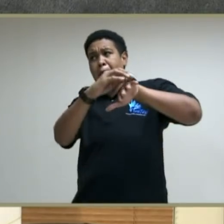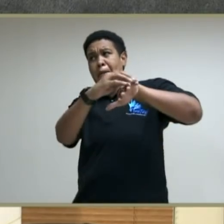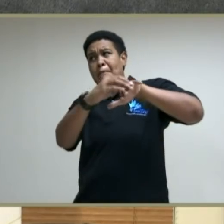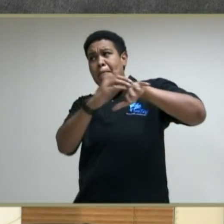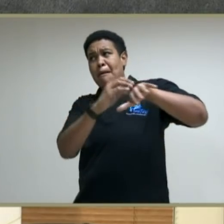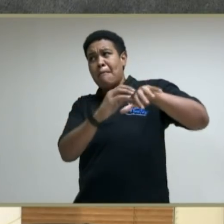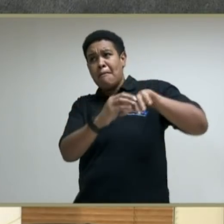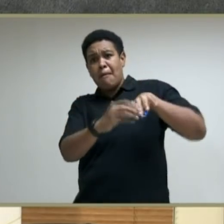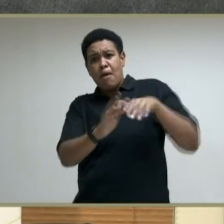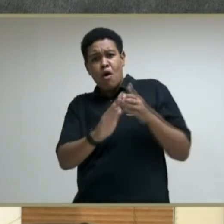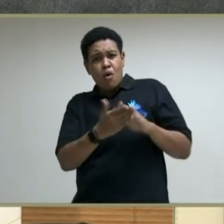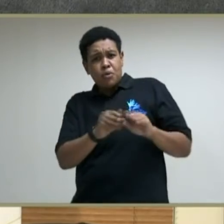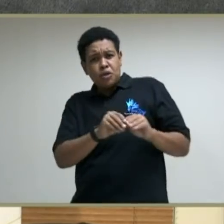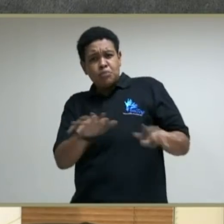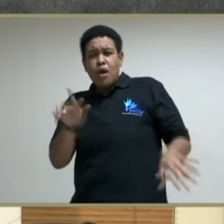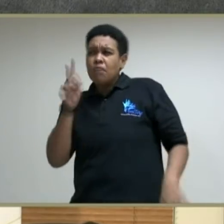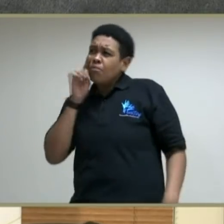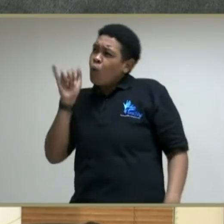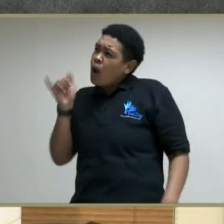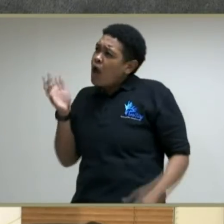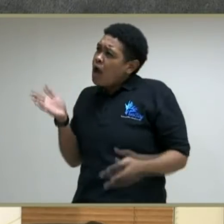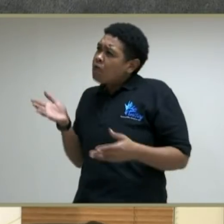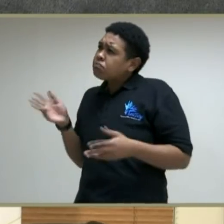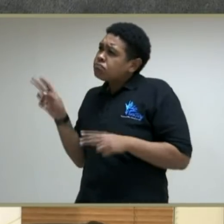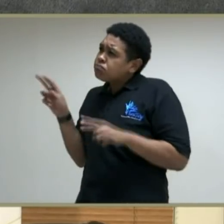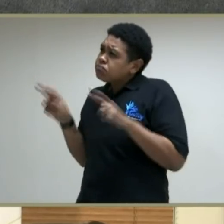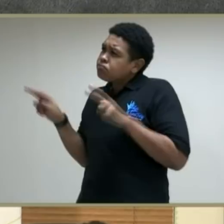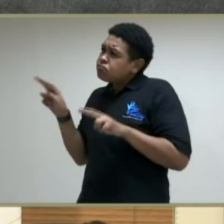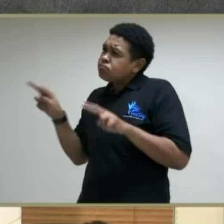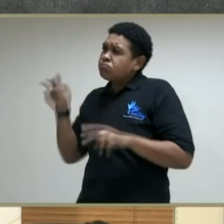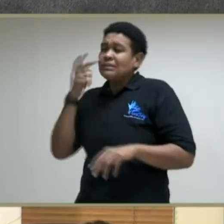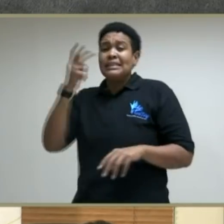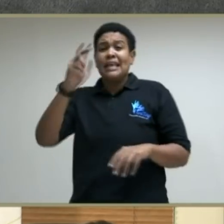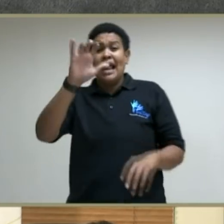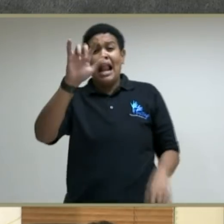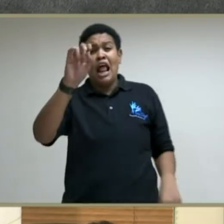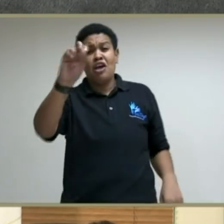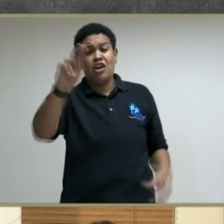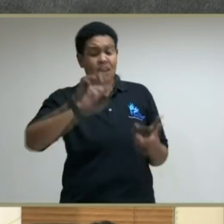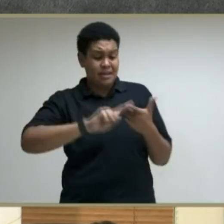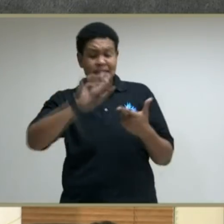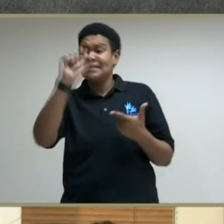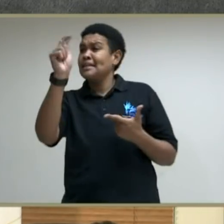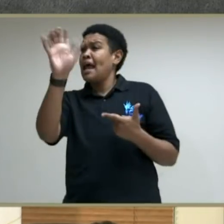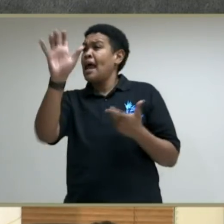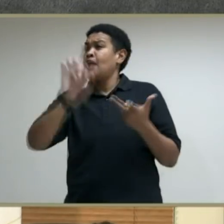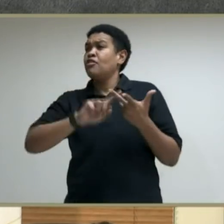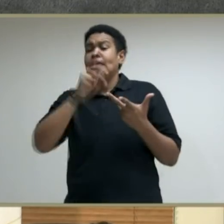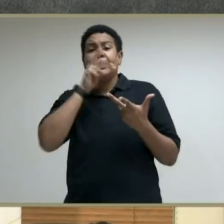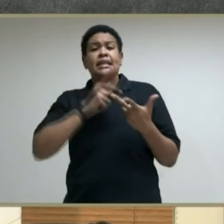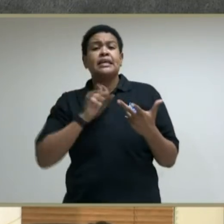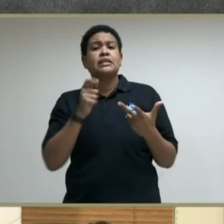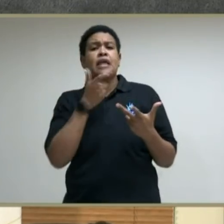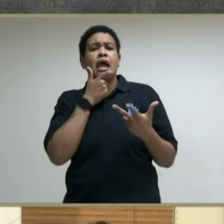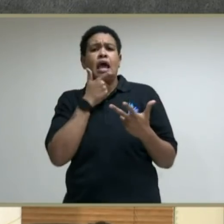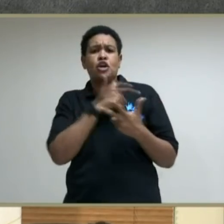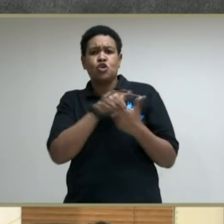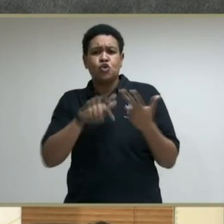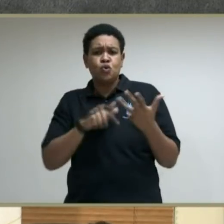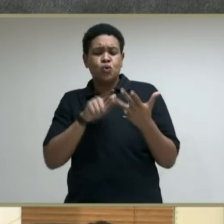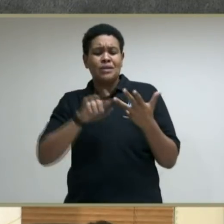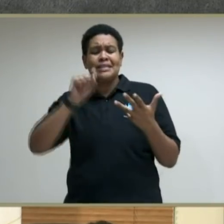in the various parishes. And we would see that Clarendon, St. Catherine, and Kingston and St. Andrew, as well as